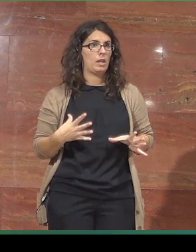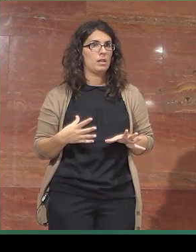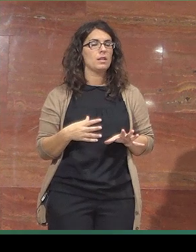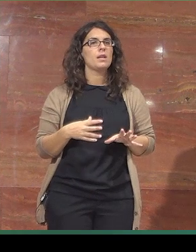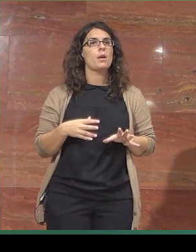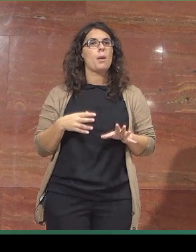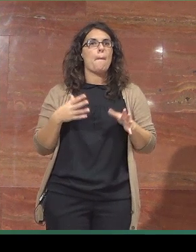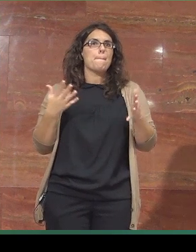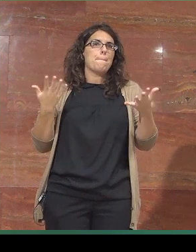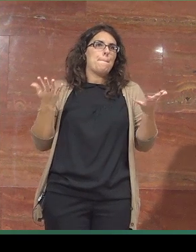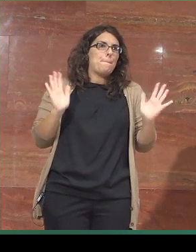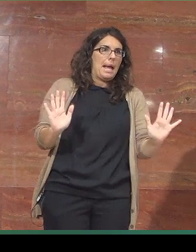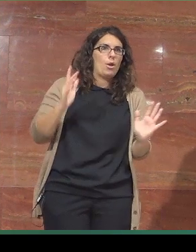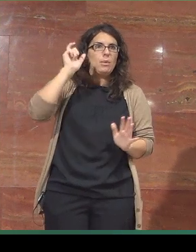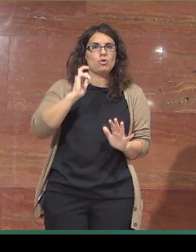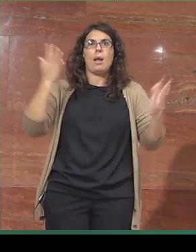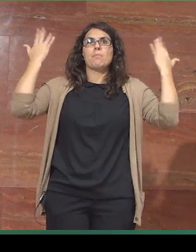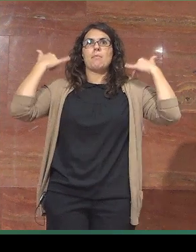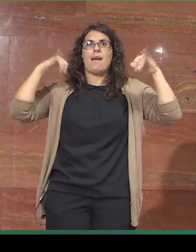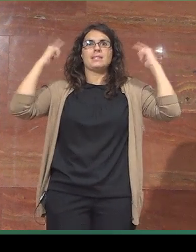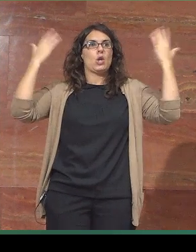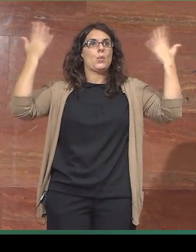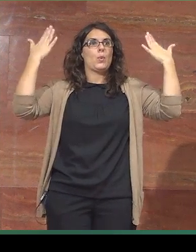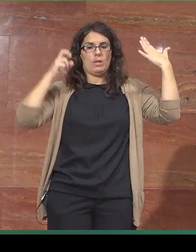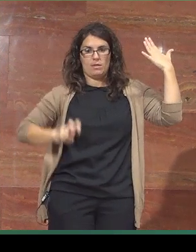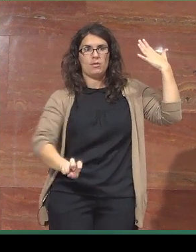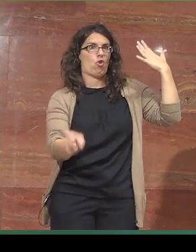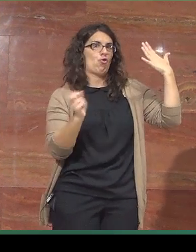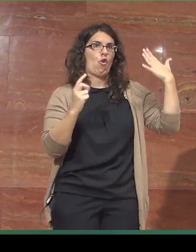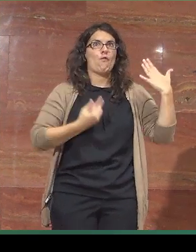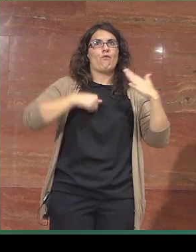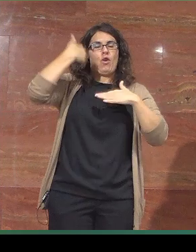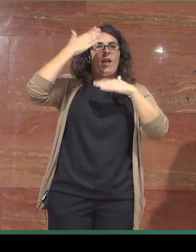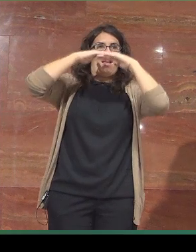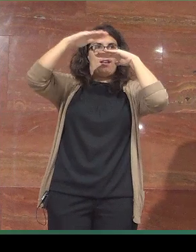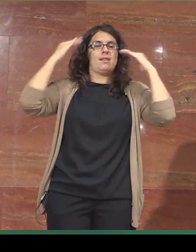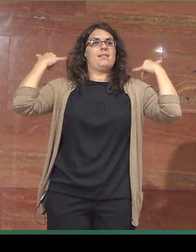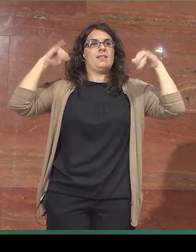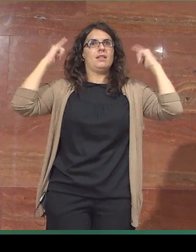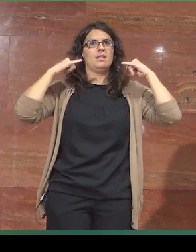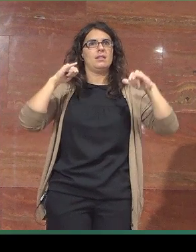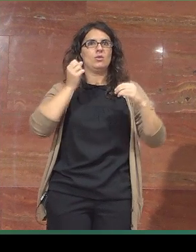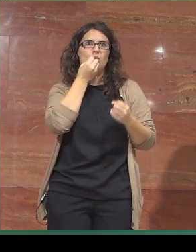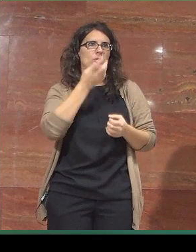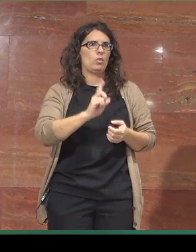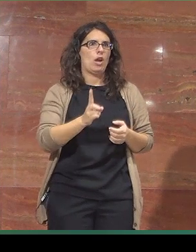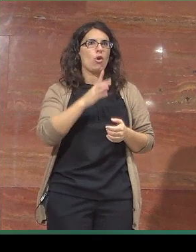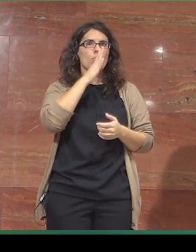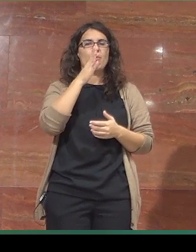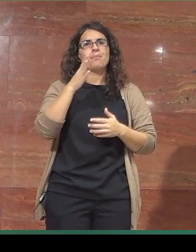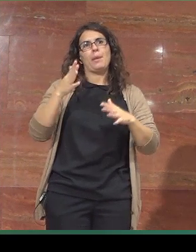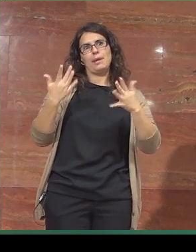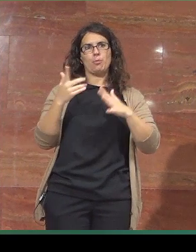All it did was give you a rough geography of some tube names and not an understanding of how the city